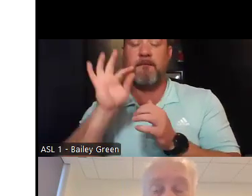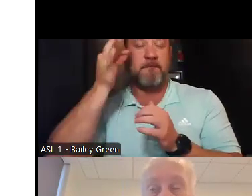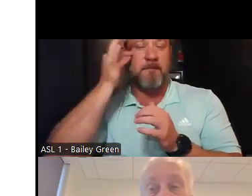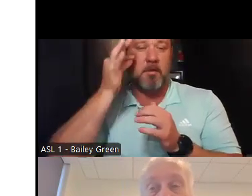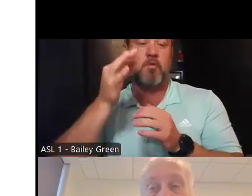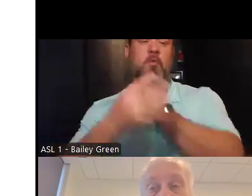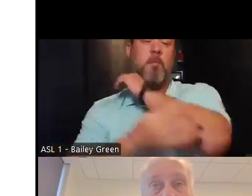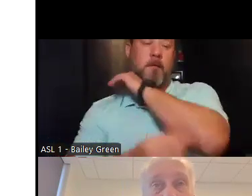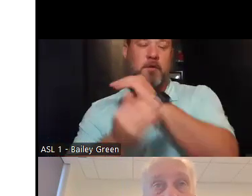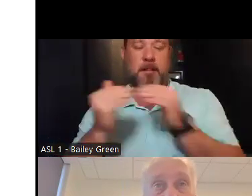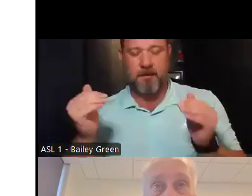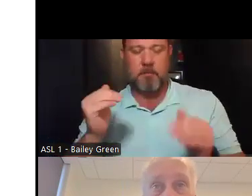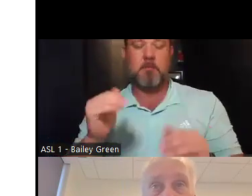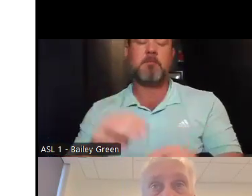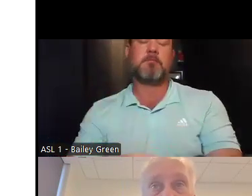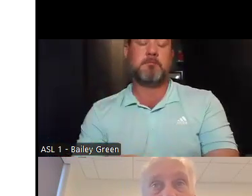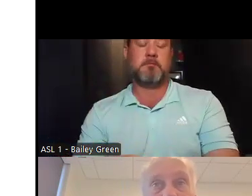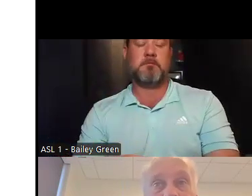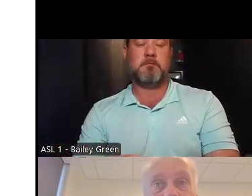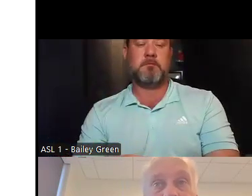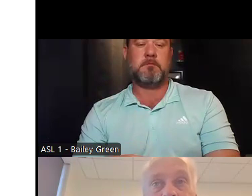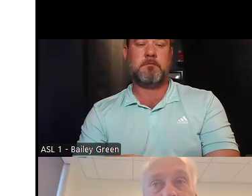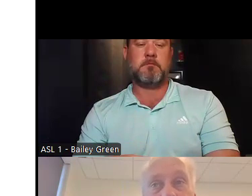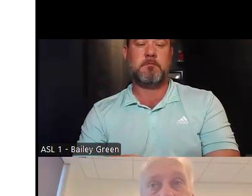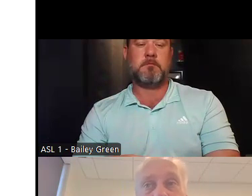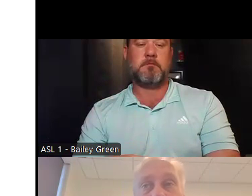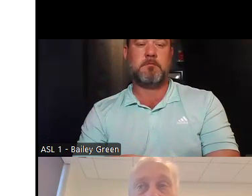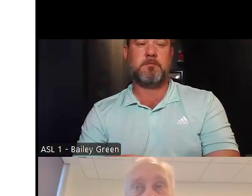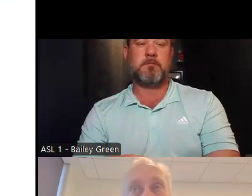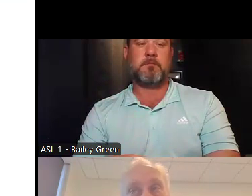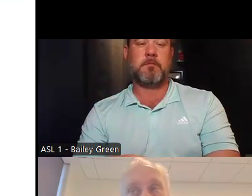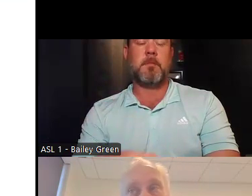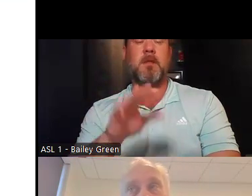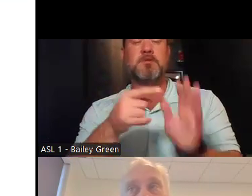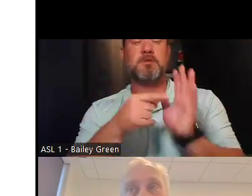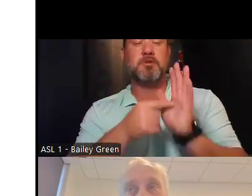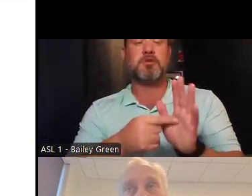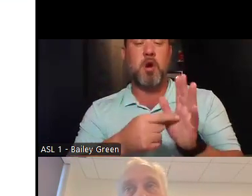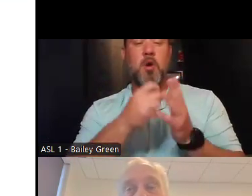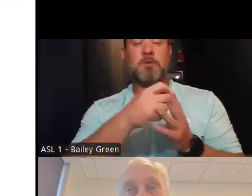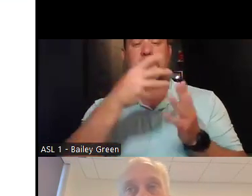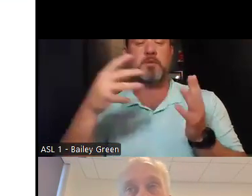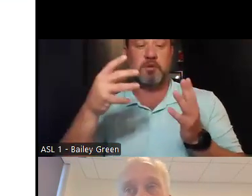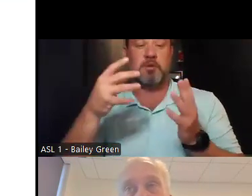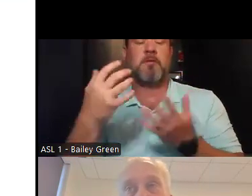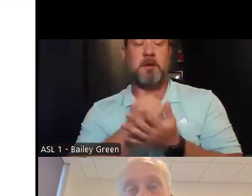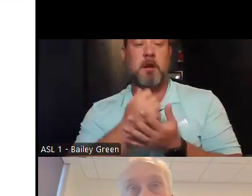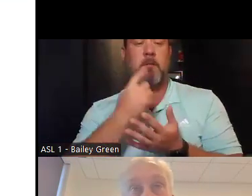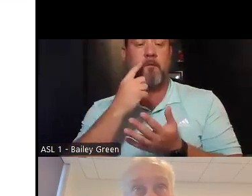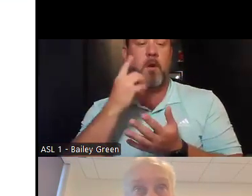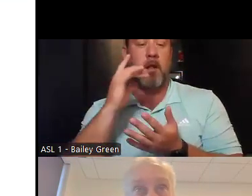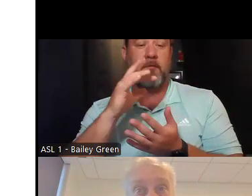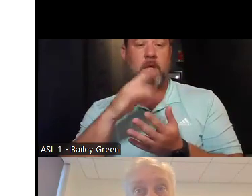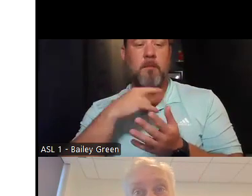level. Next slide, please. So this chart shows the distribution of income for the California